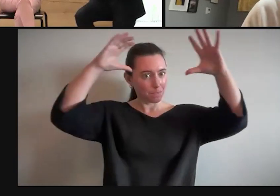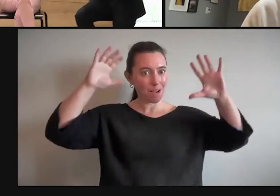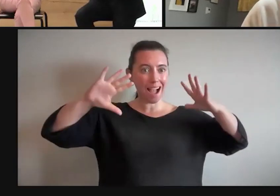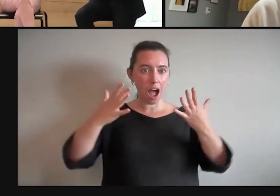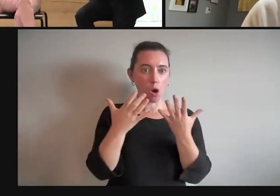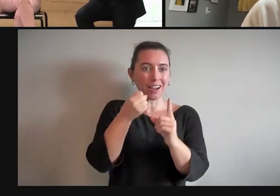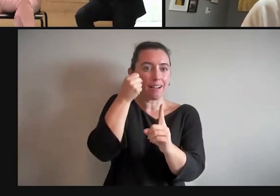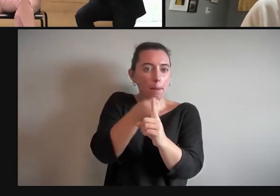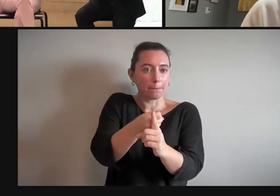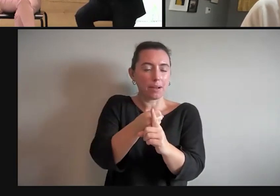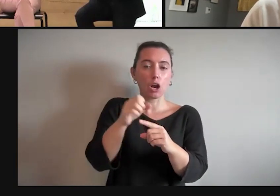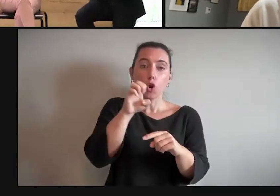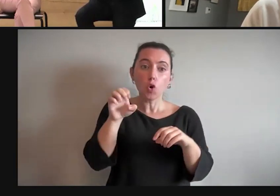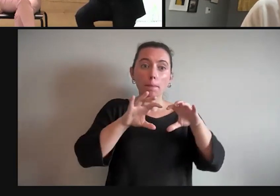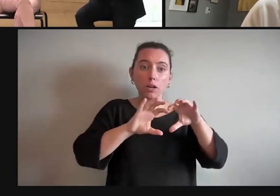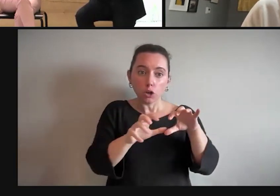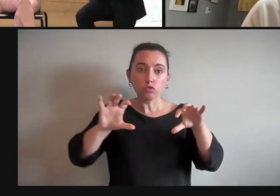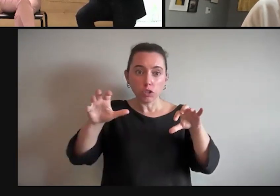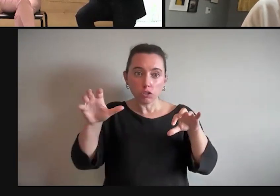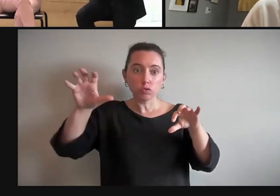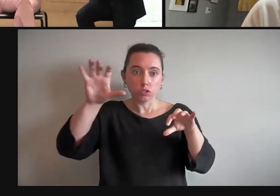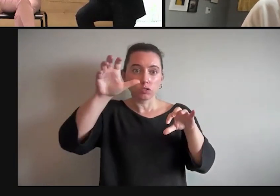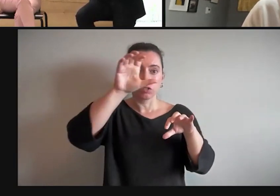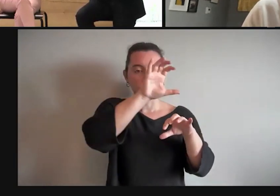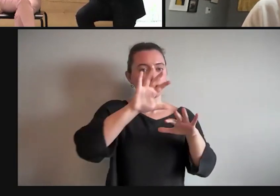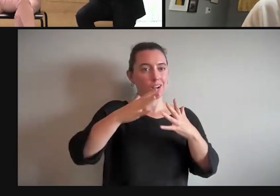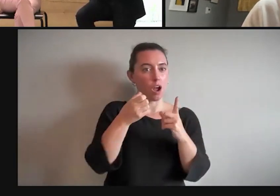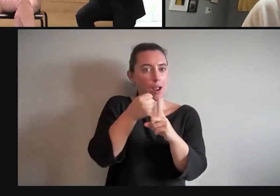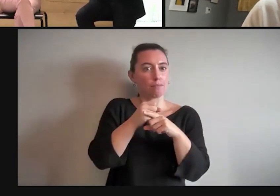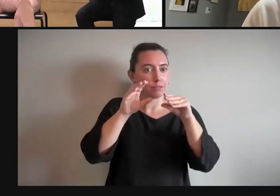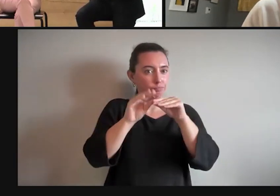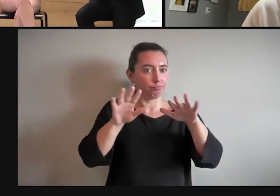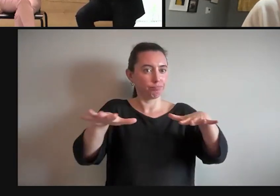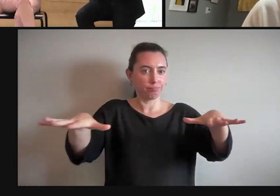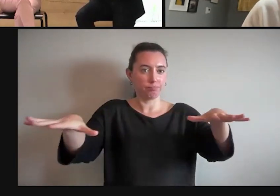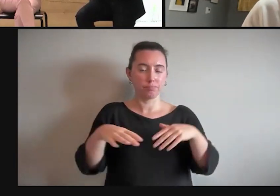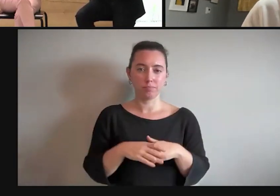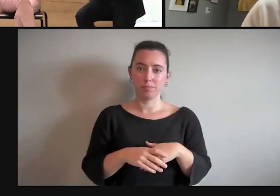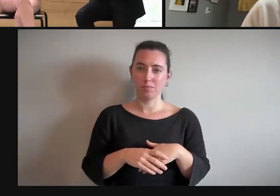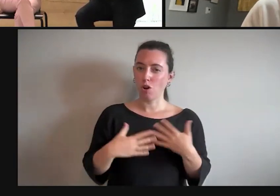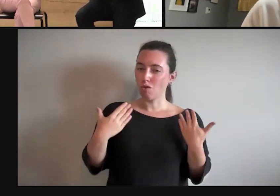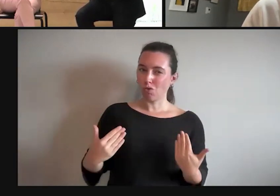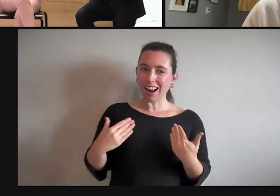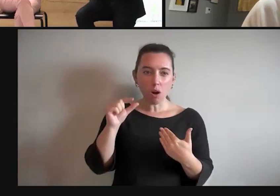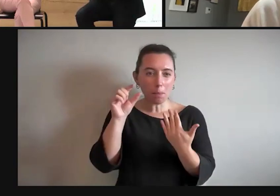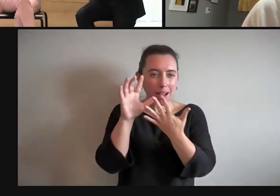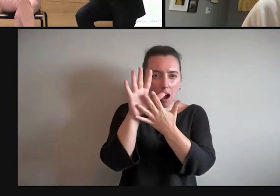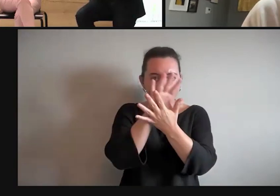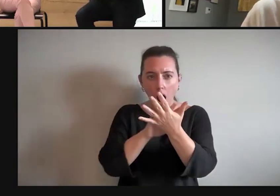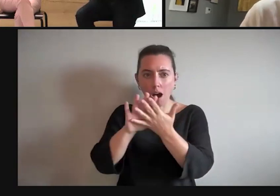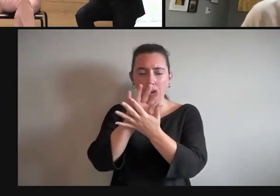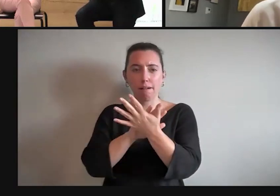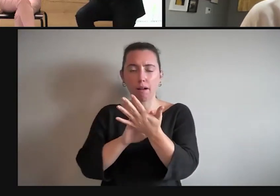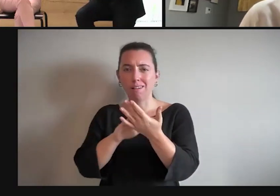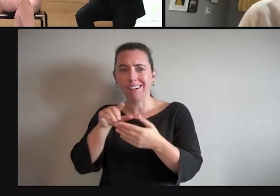countries in terms of accessibility, because it's still very blurry for us